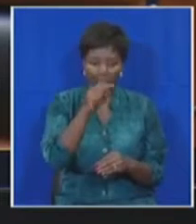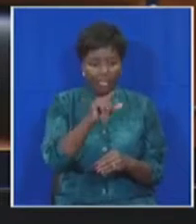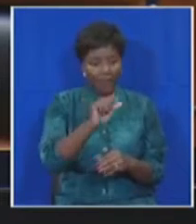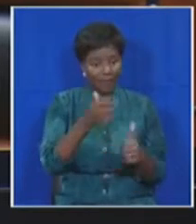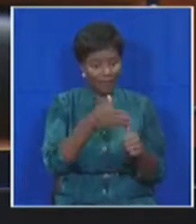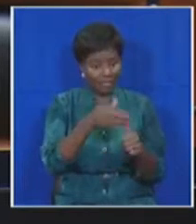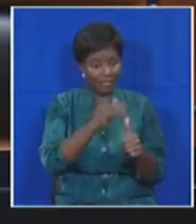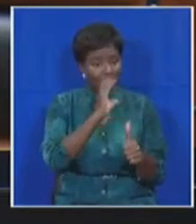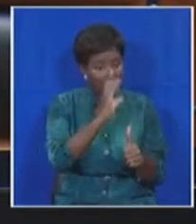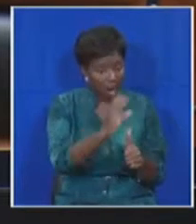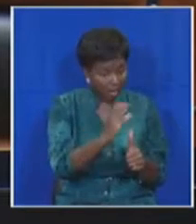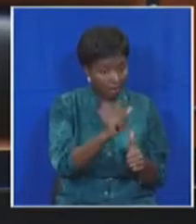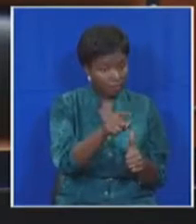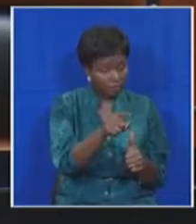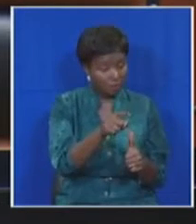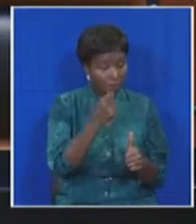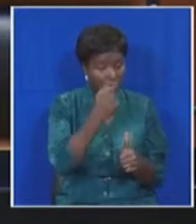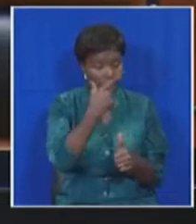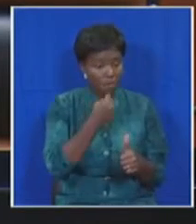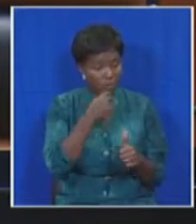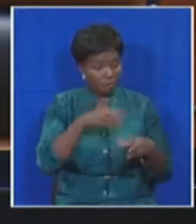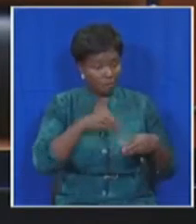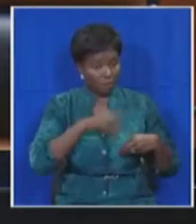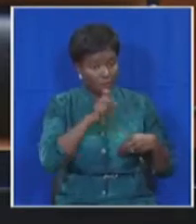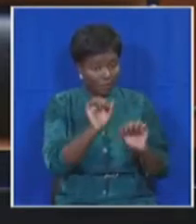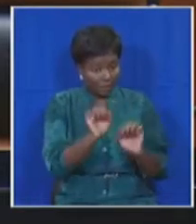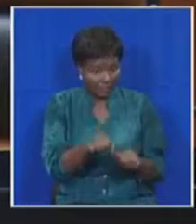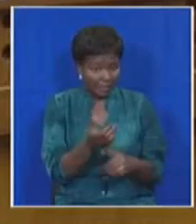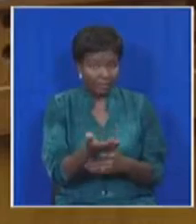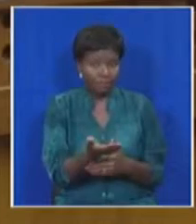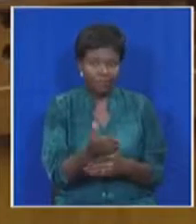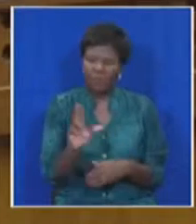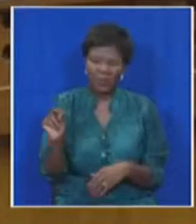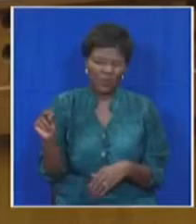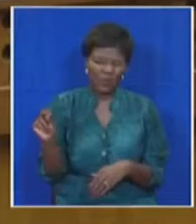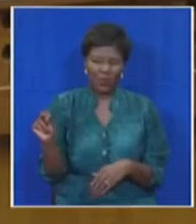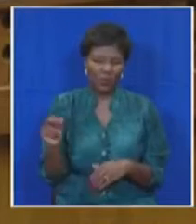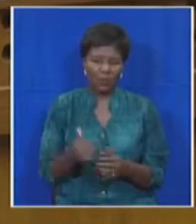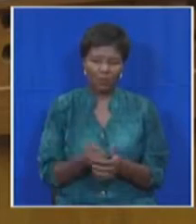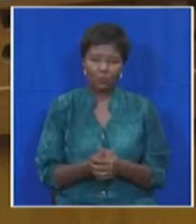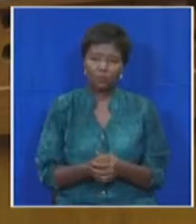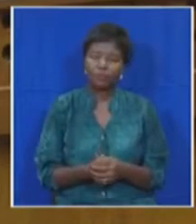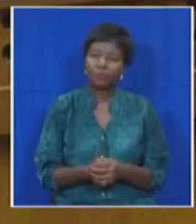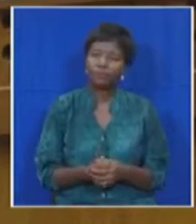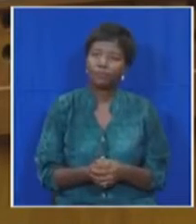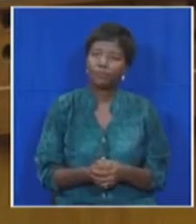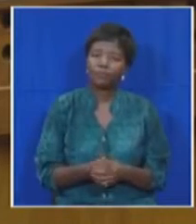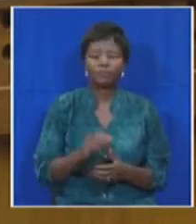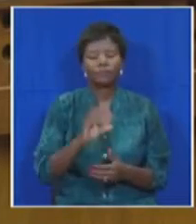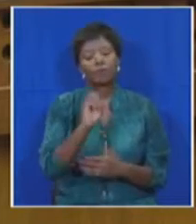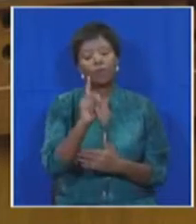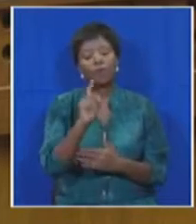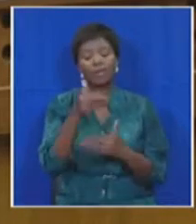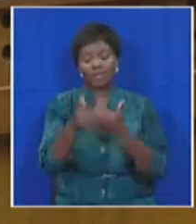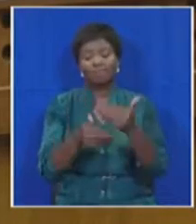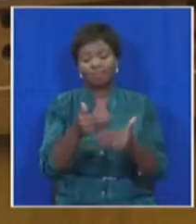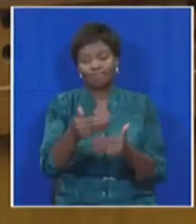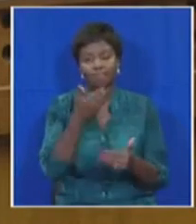allow us to ask him. Honorable Maimane, are you prepared to take a question? No. Okay. Please proceed.